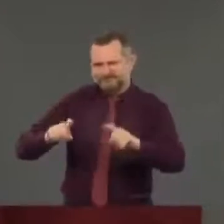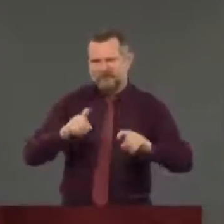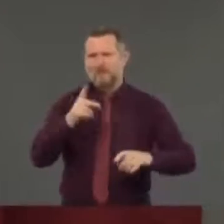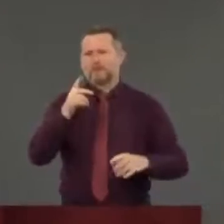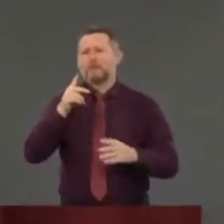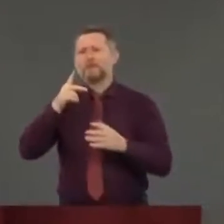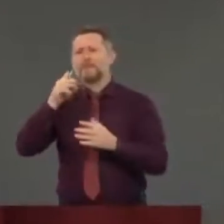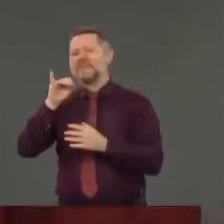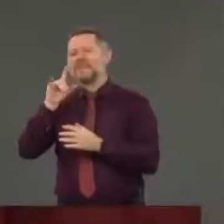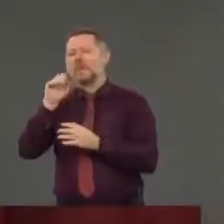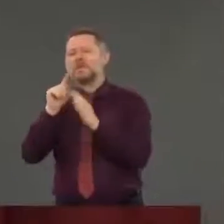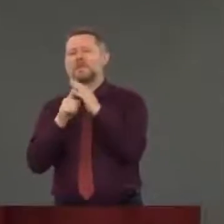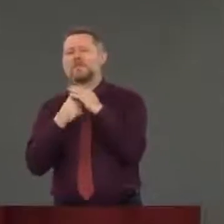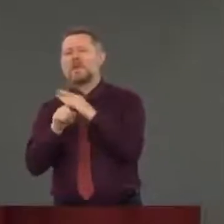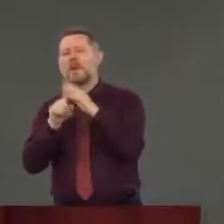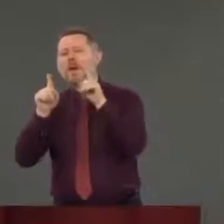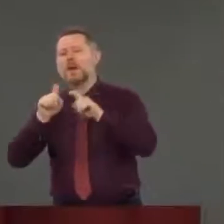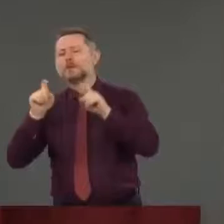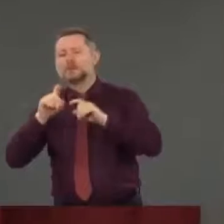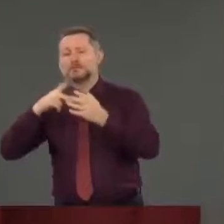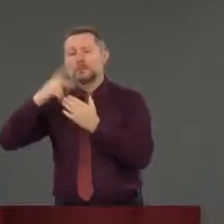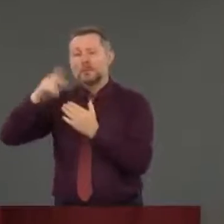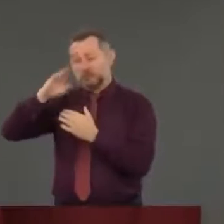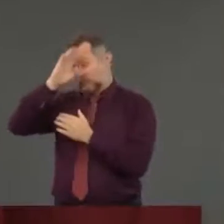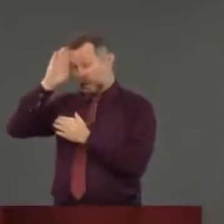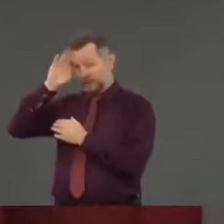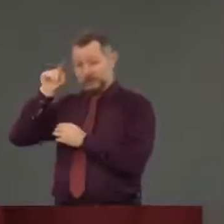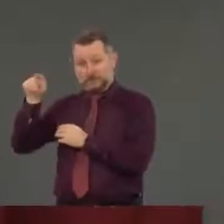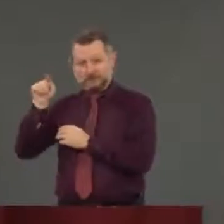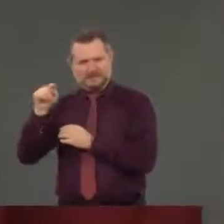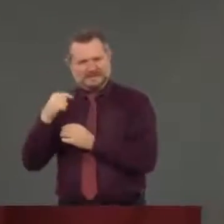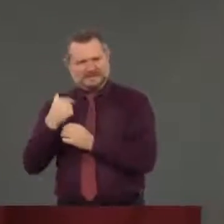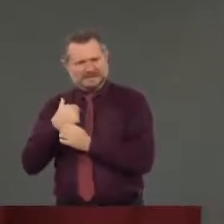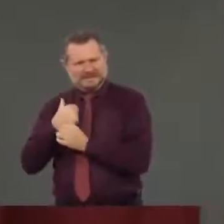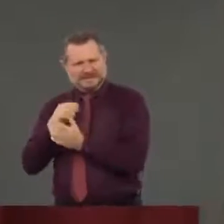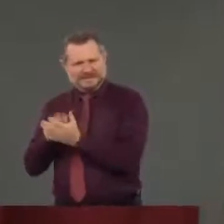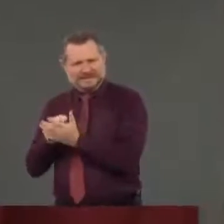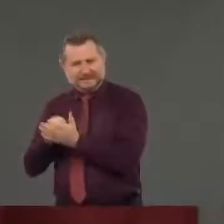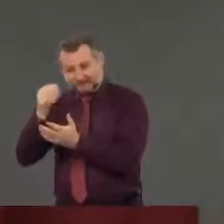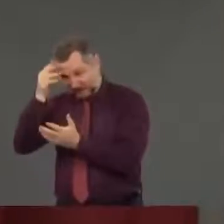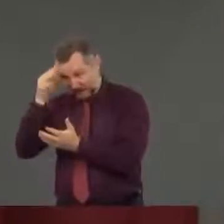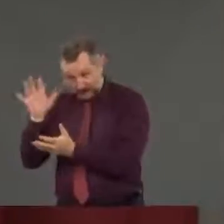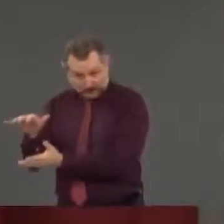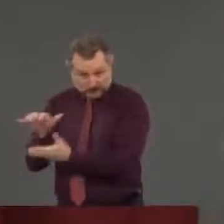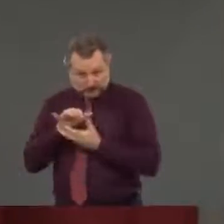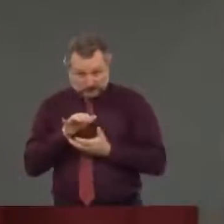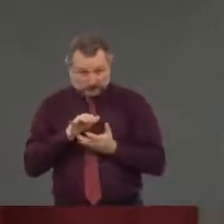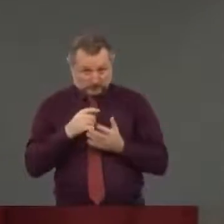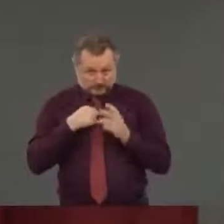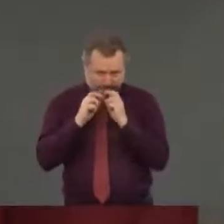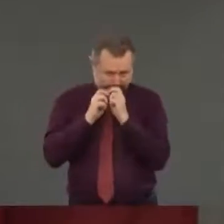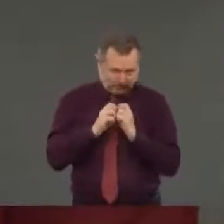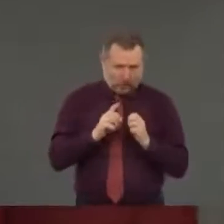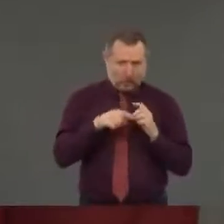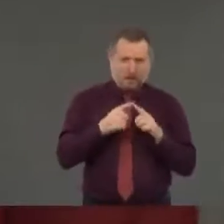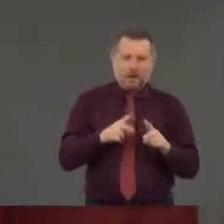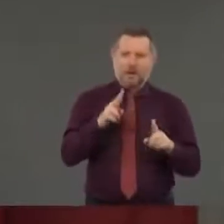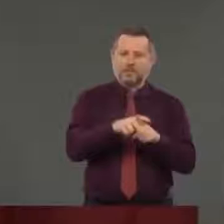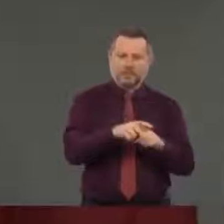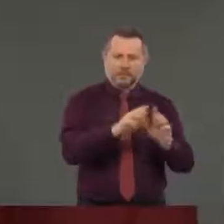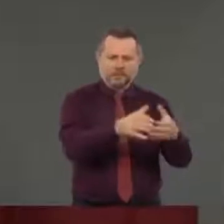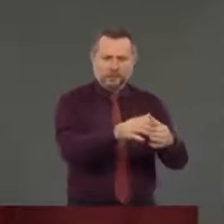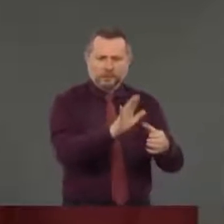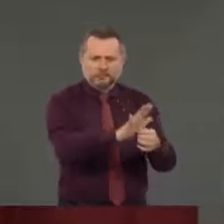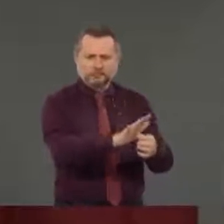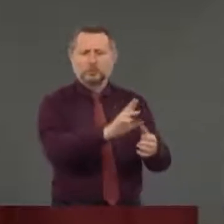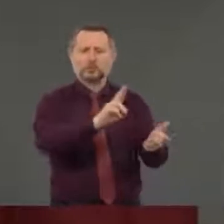the information that we gained from the hospital pilot program, and we are looking at how that would apply to other populations, other groups, nursing homes, as